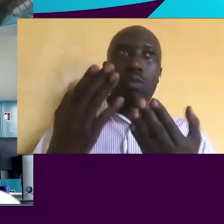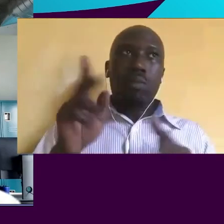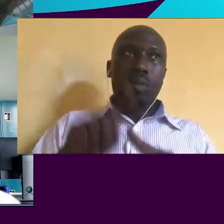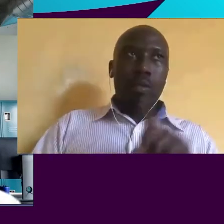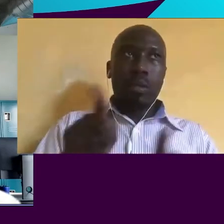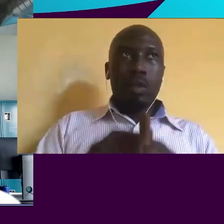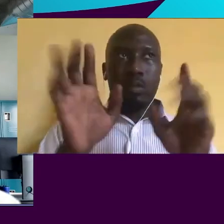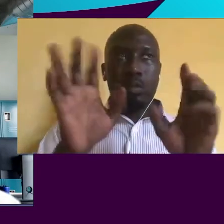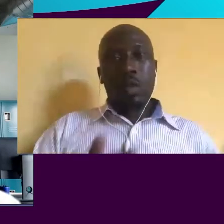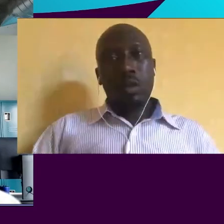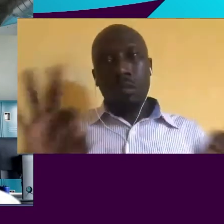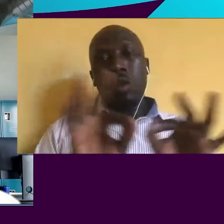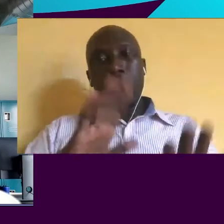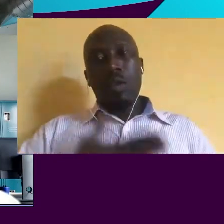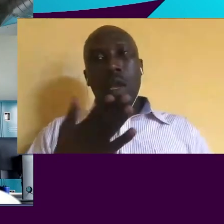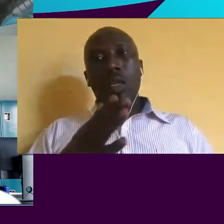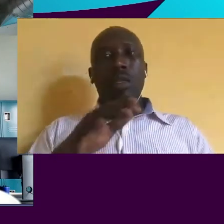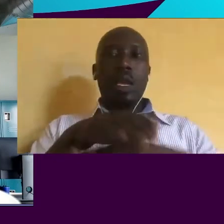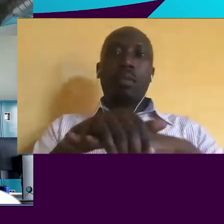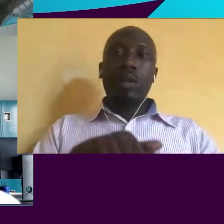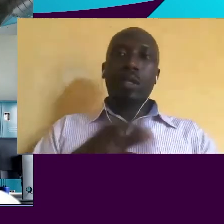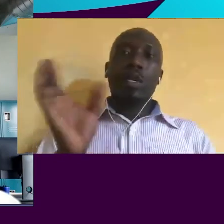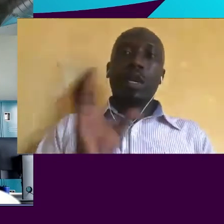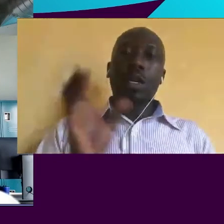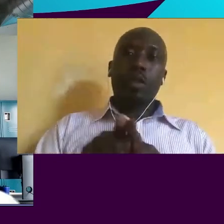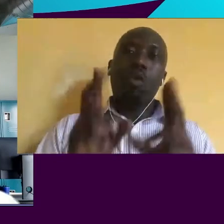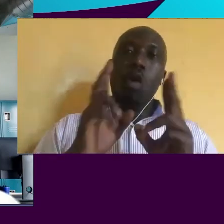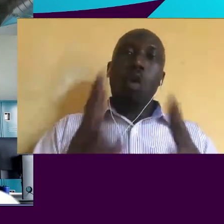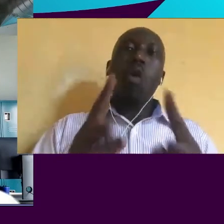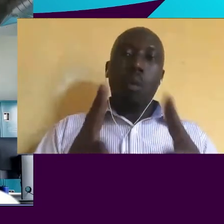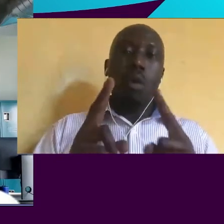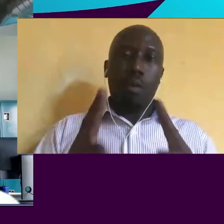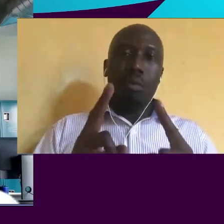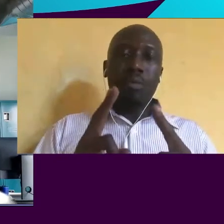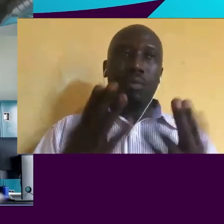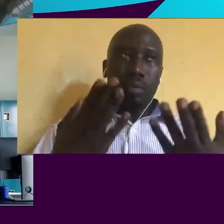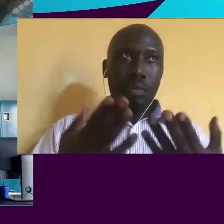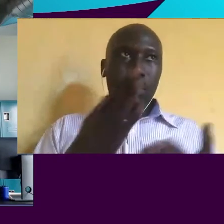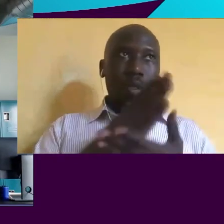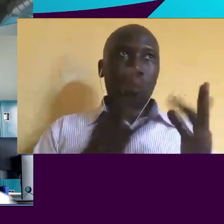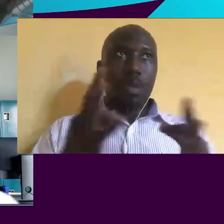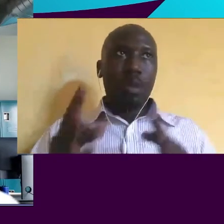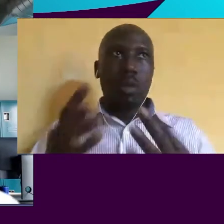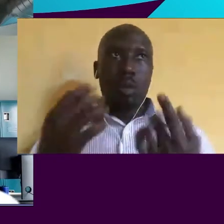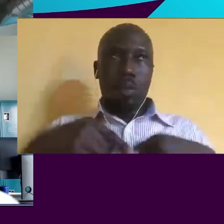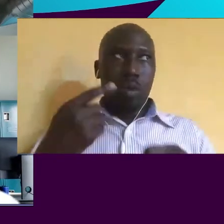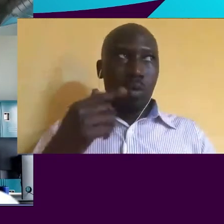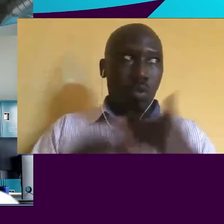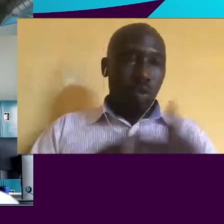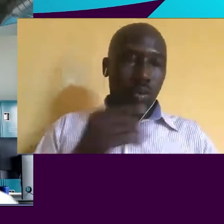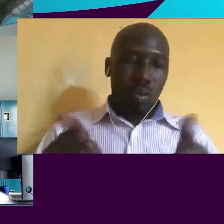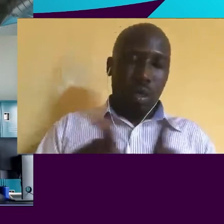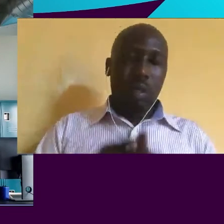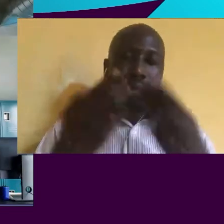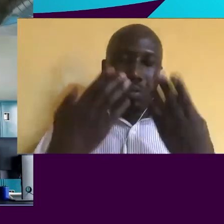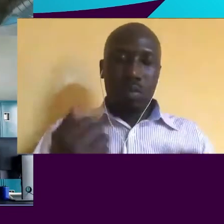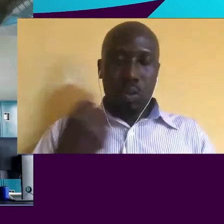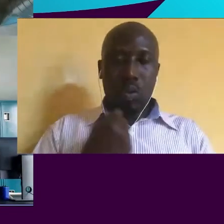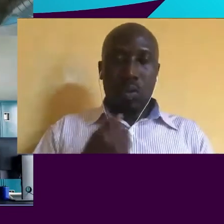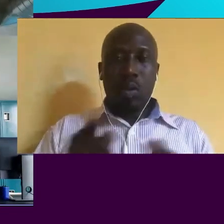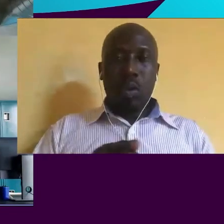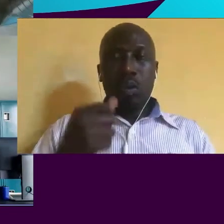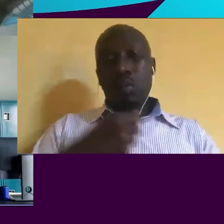Council, and I hope that this is something that we're going to continue in to ensure that